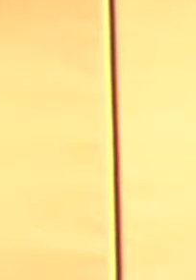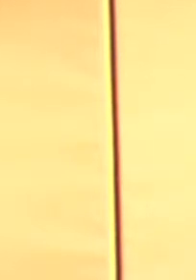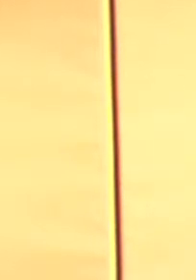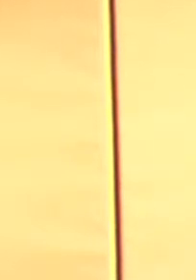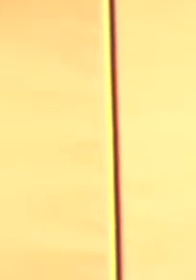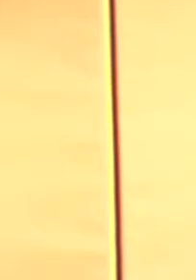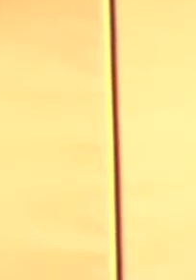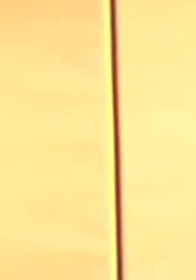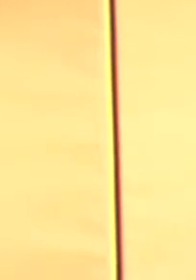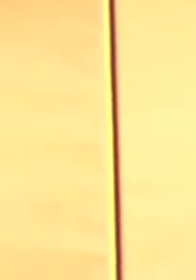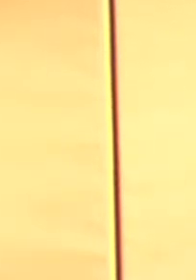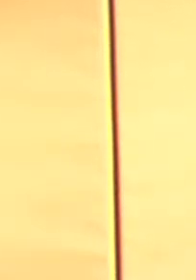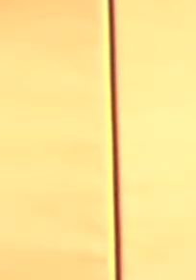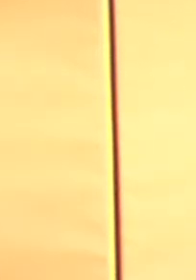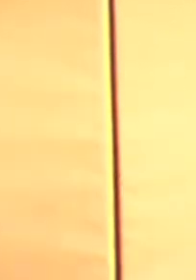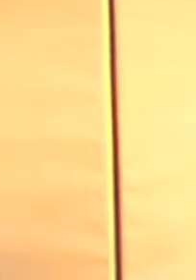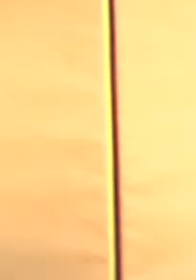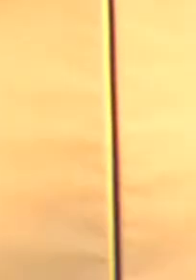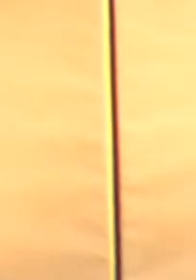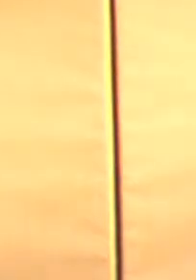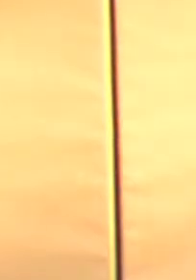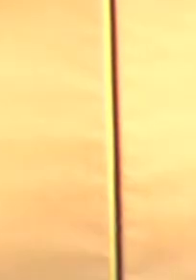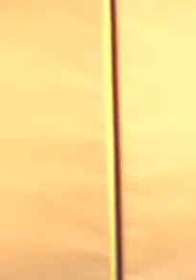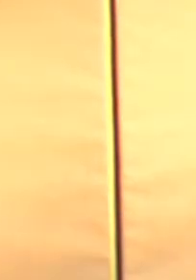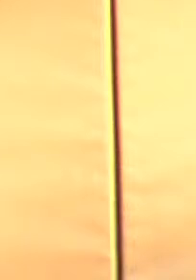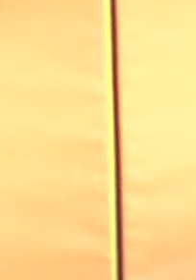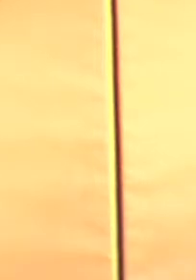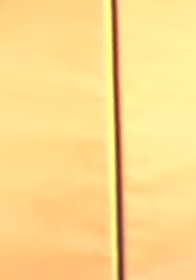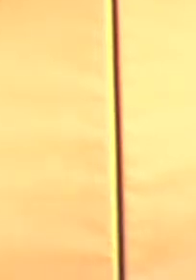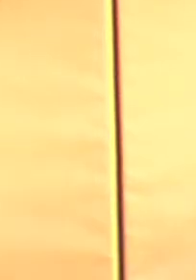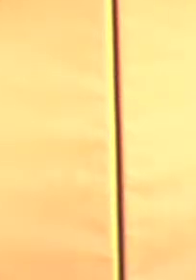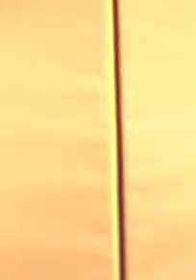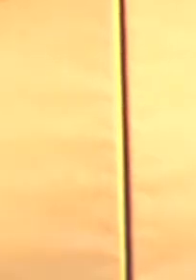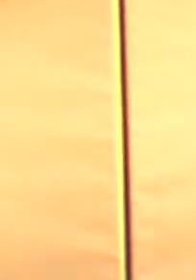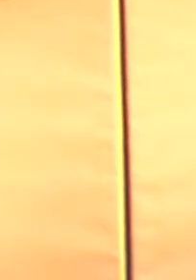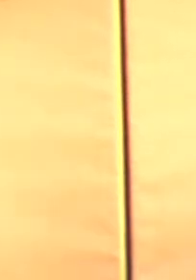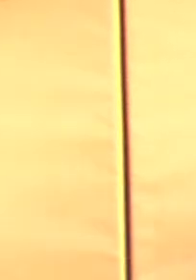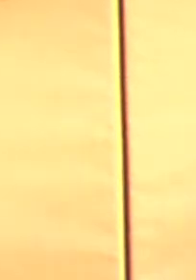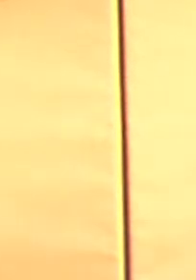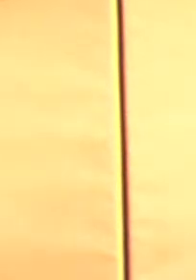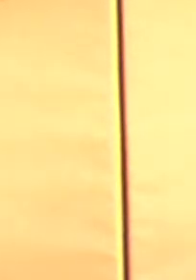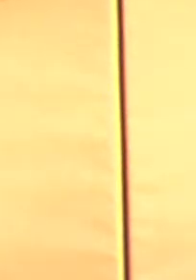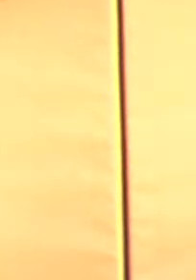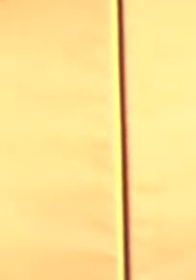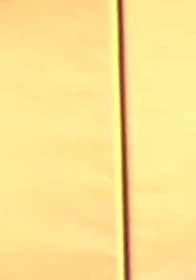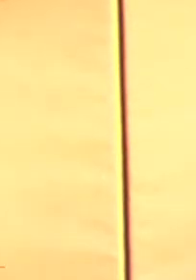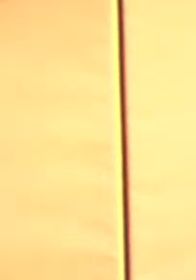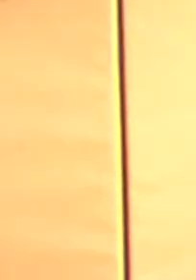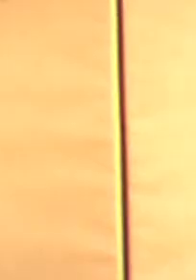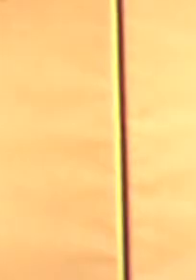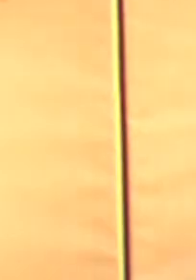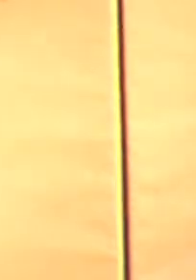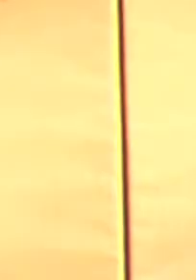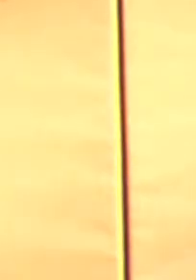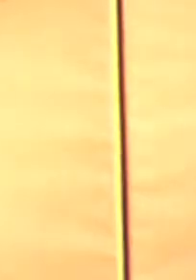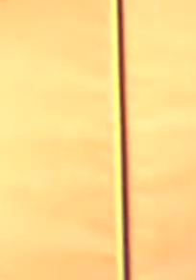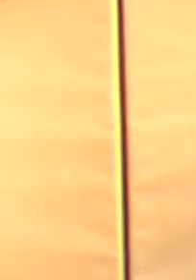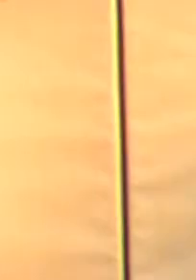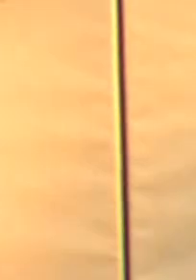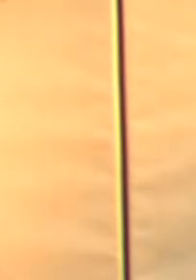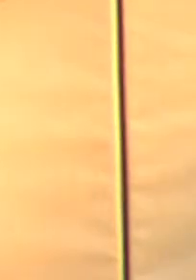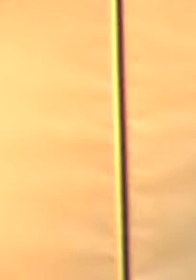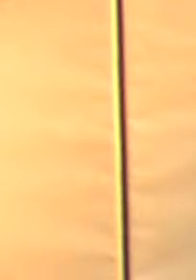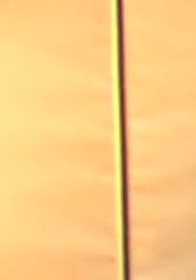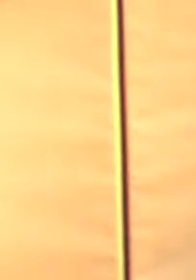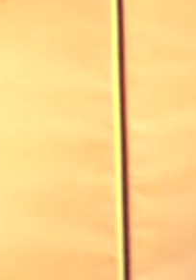silence for the lives taken far too soon in the recent tragedy in Uvalde and in